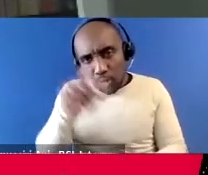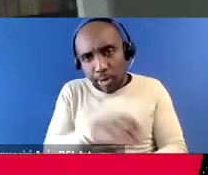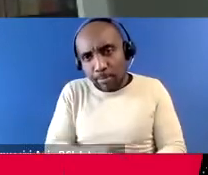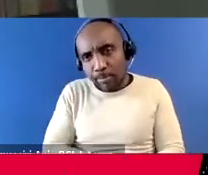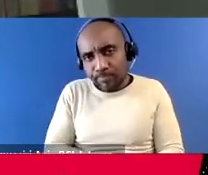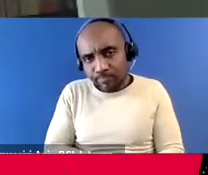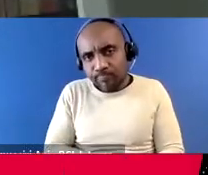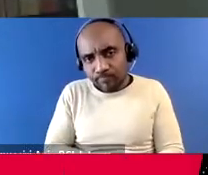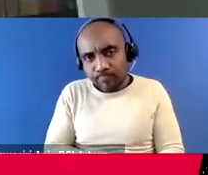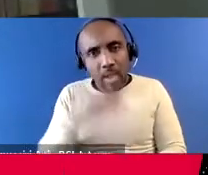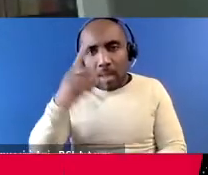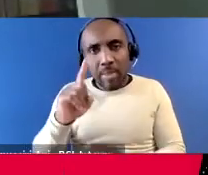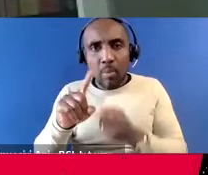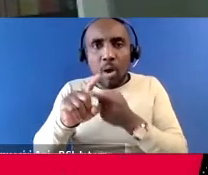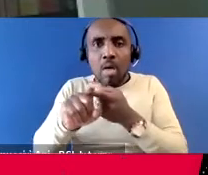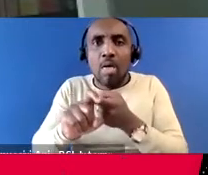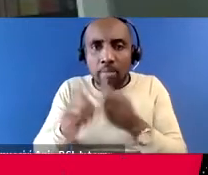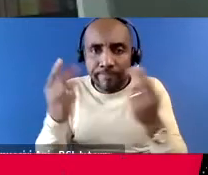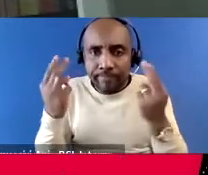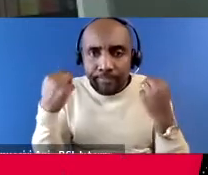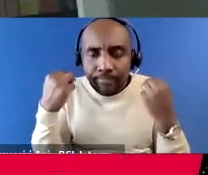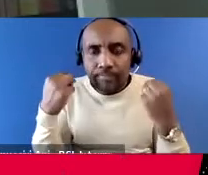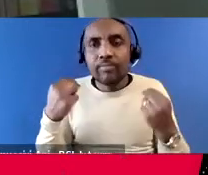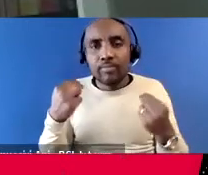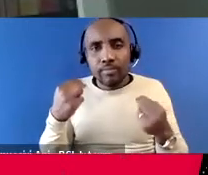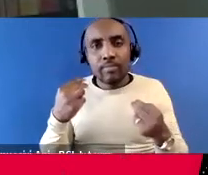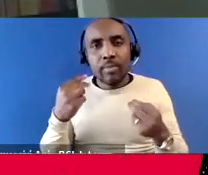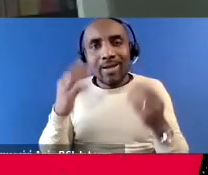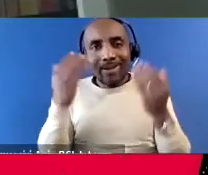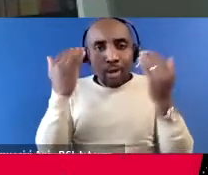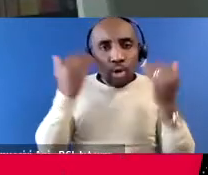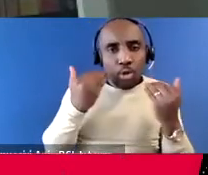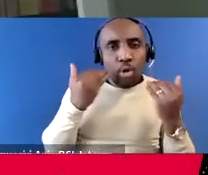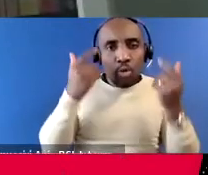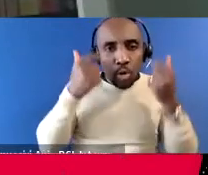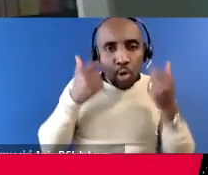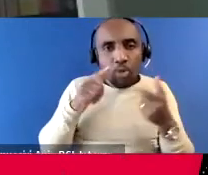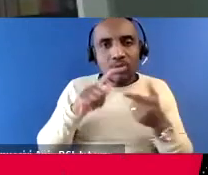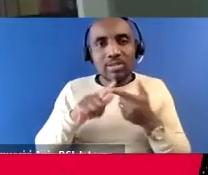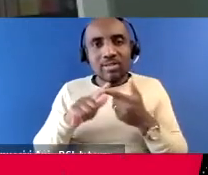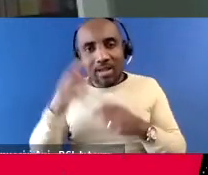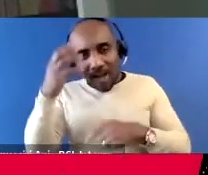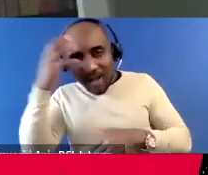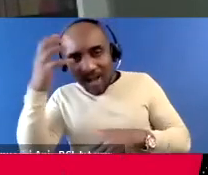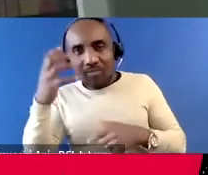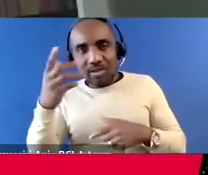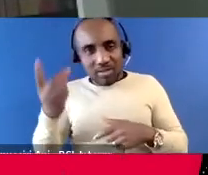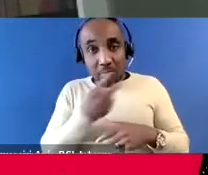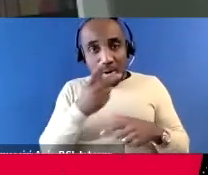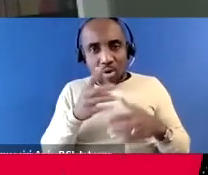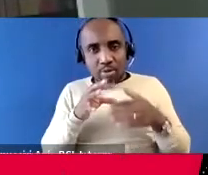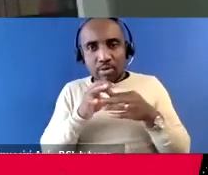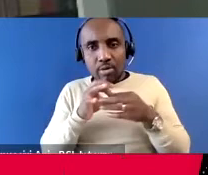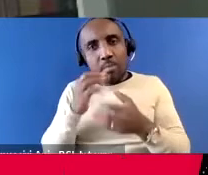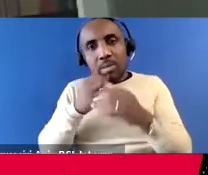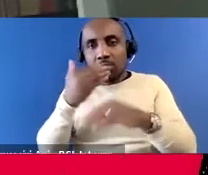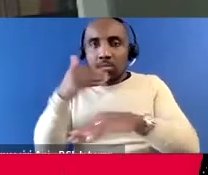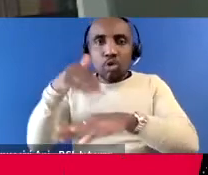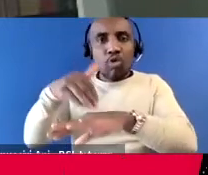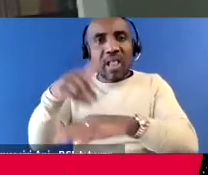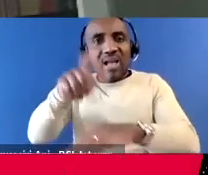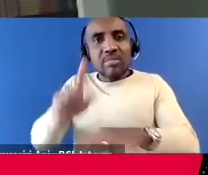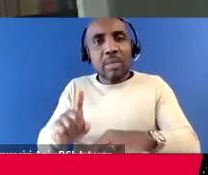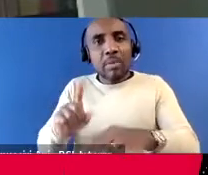these powers and the politicized judiciary which have been really key tools in criminalizing dissent in Turkey and enabling